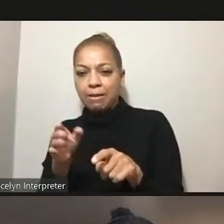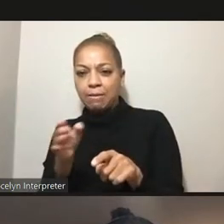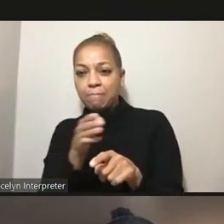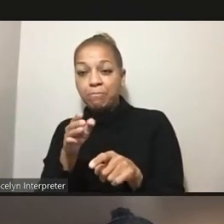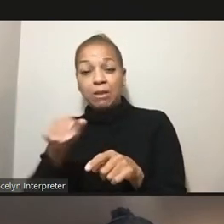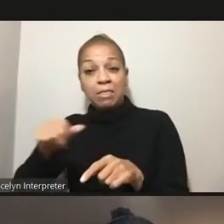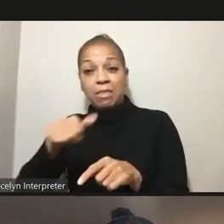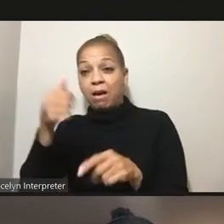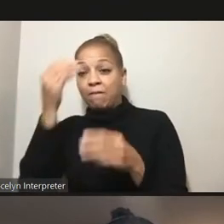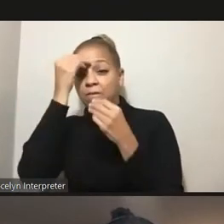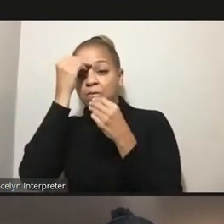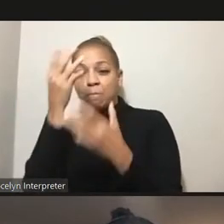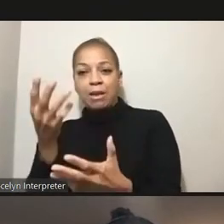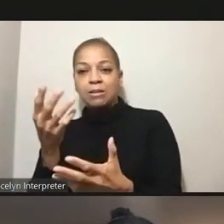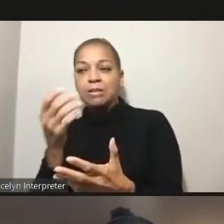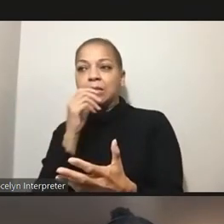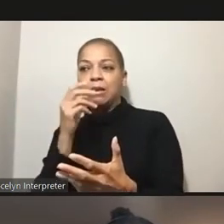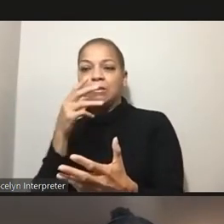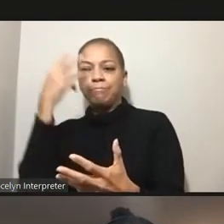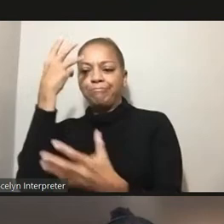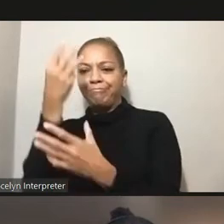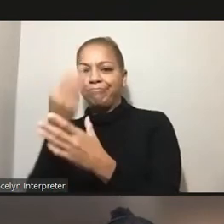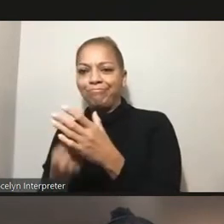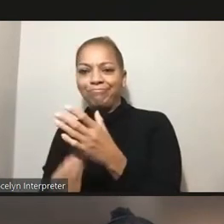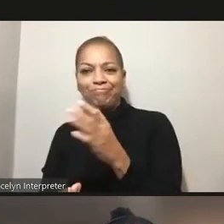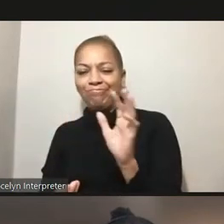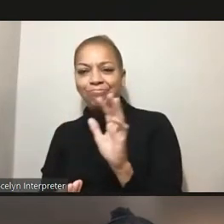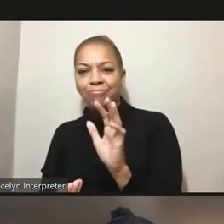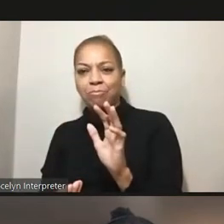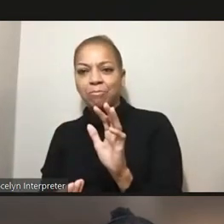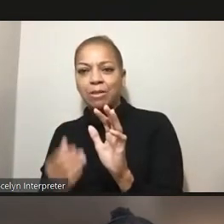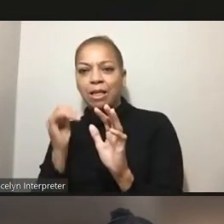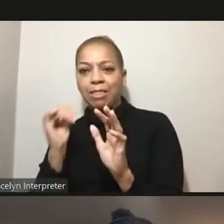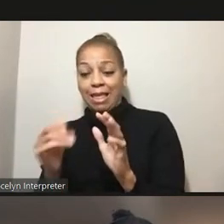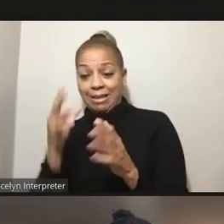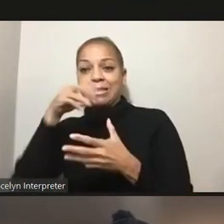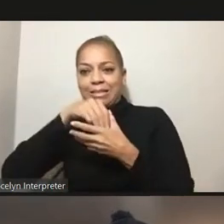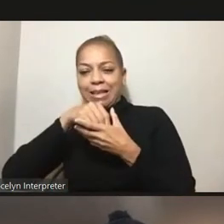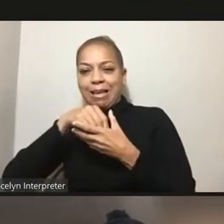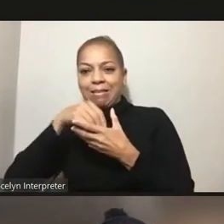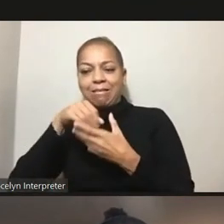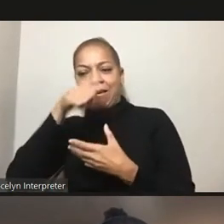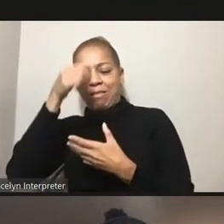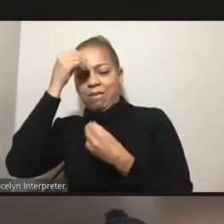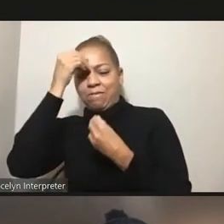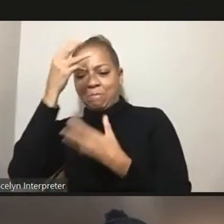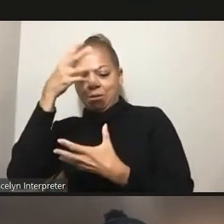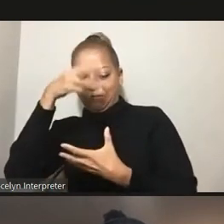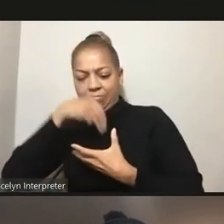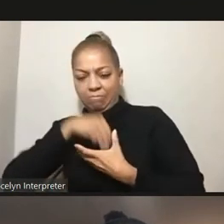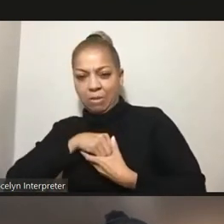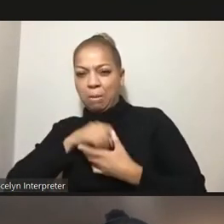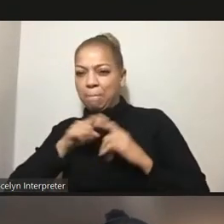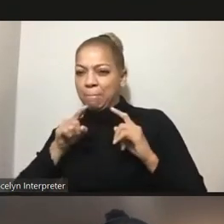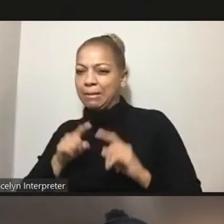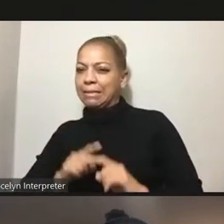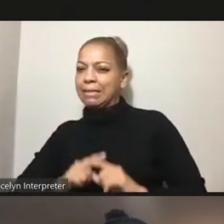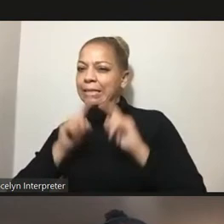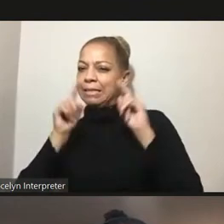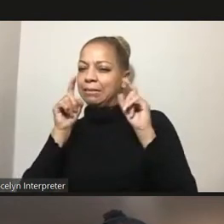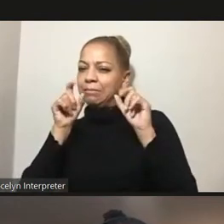information doesn't move away necessarily, because that's embedded within us. But then there's a different possibility